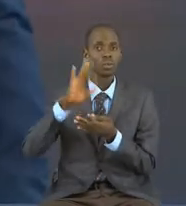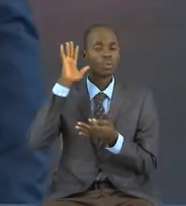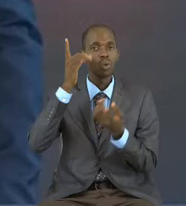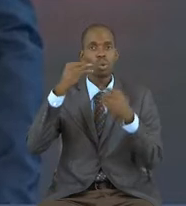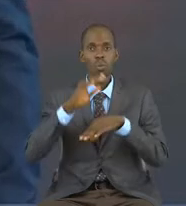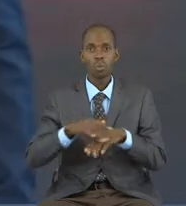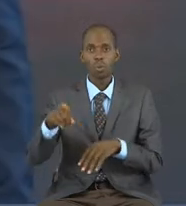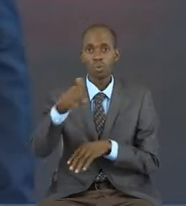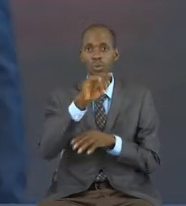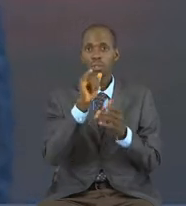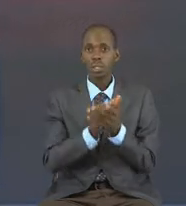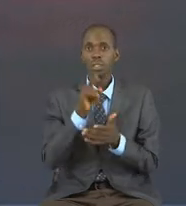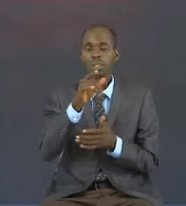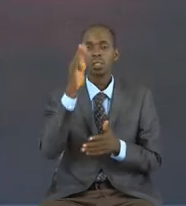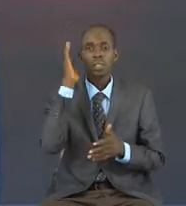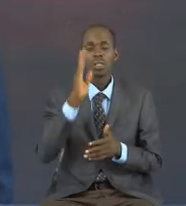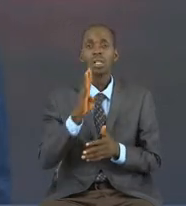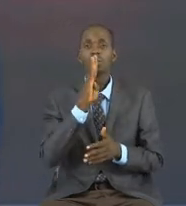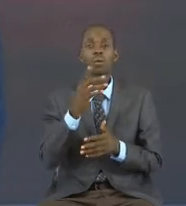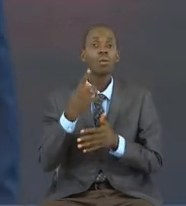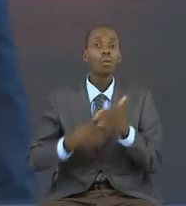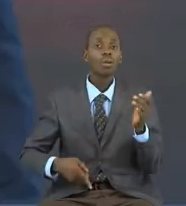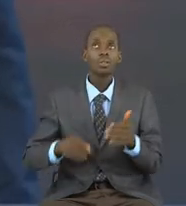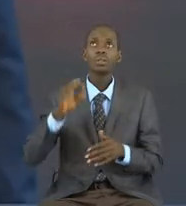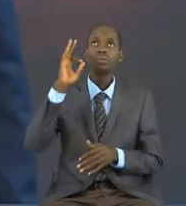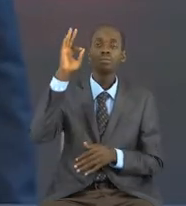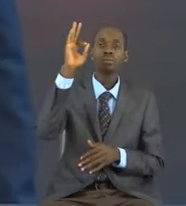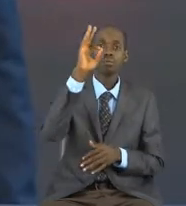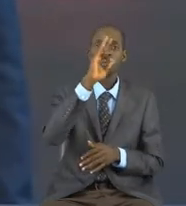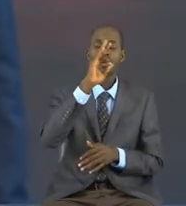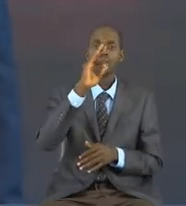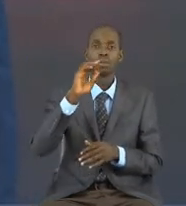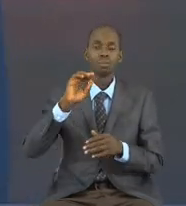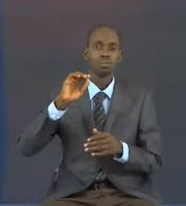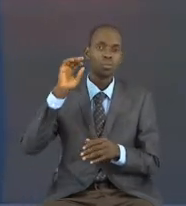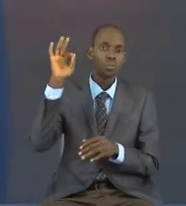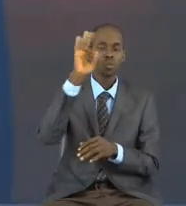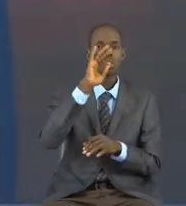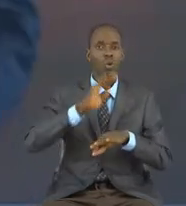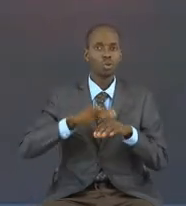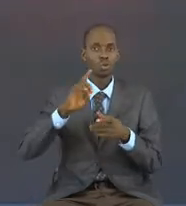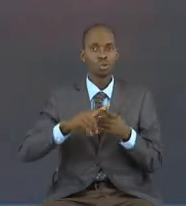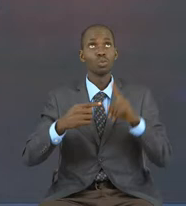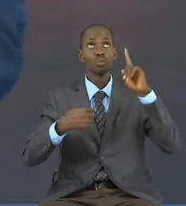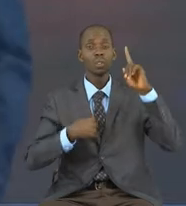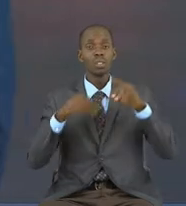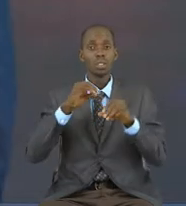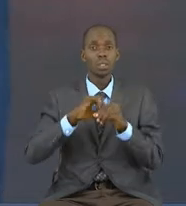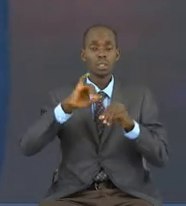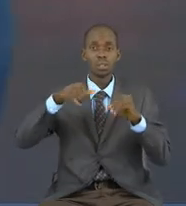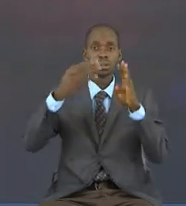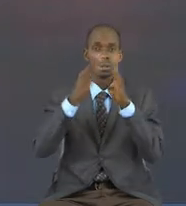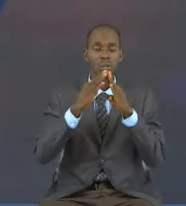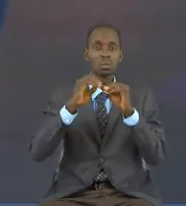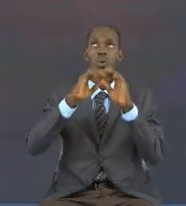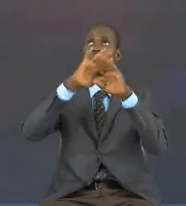ye shall be witnesses unto me in the city, in Jerusalem, and in all Judea,